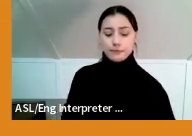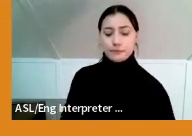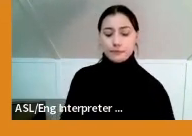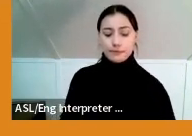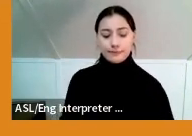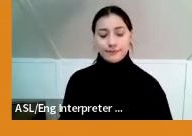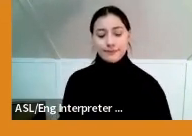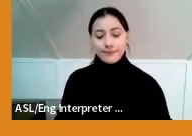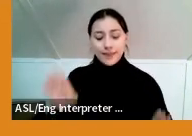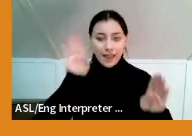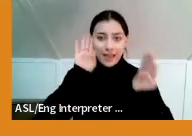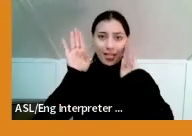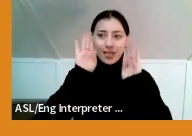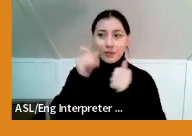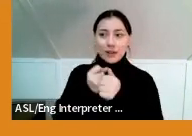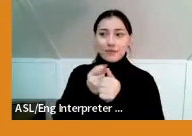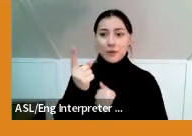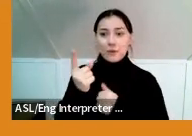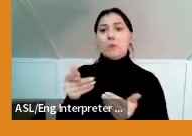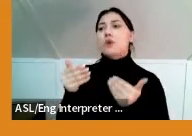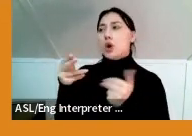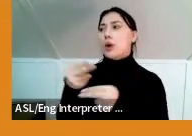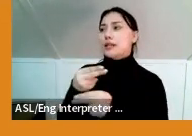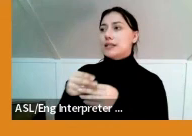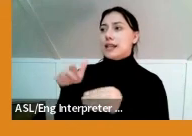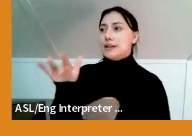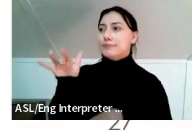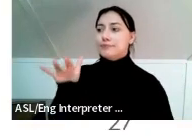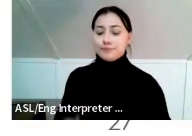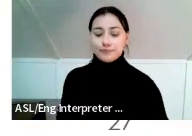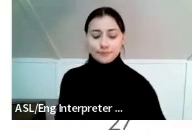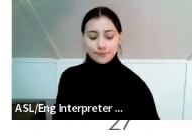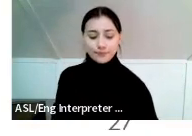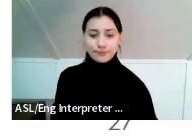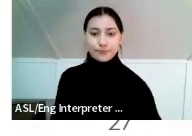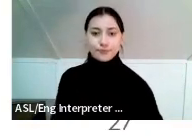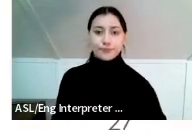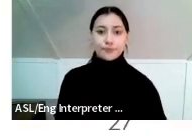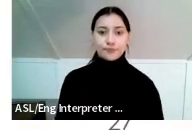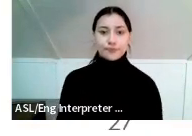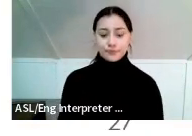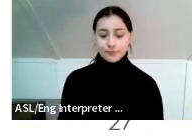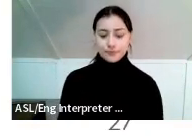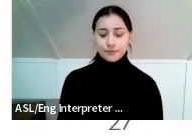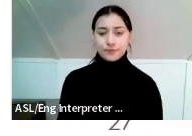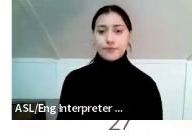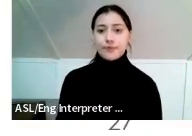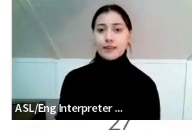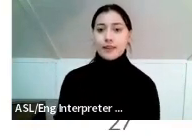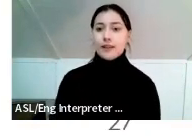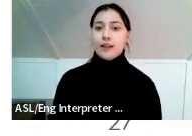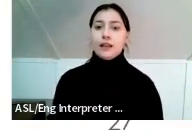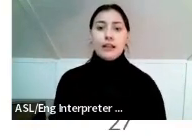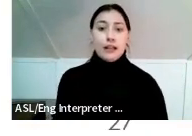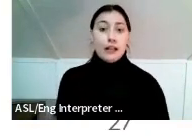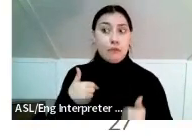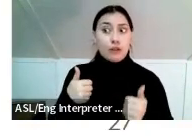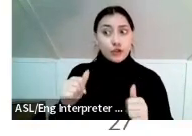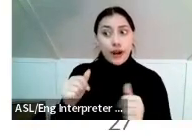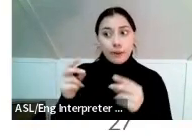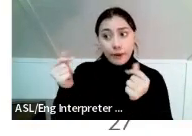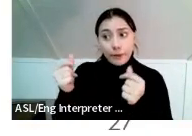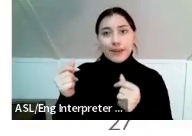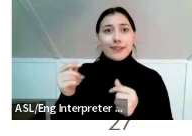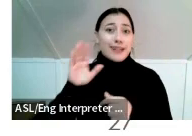Hello, everybody. You can click right into the next slide. I am going to try and be quick because we have a